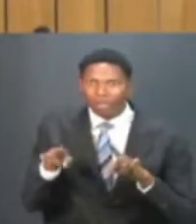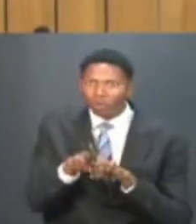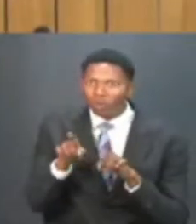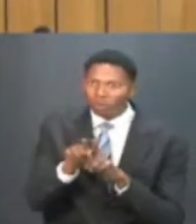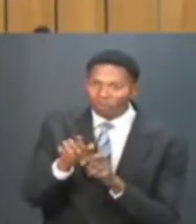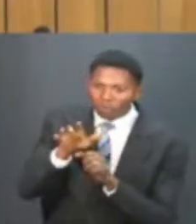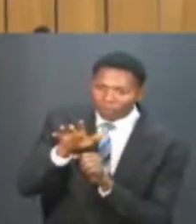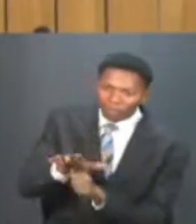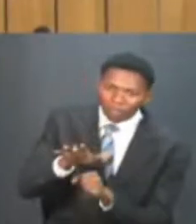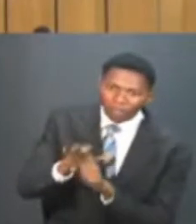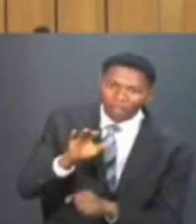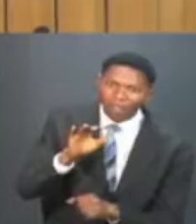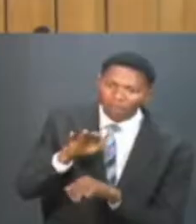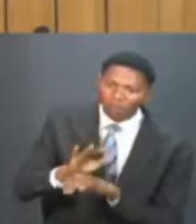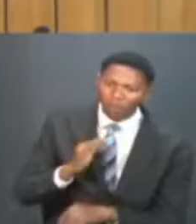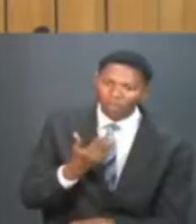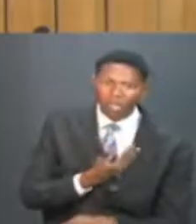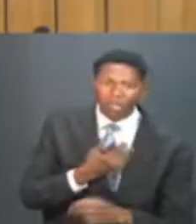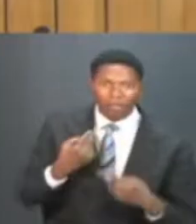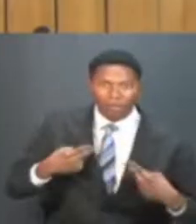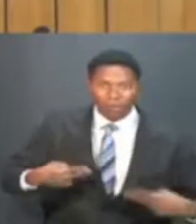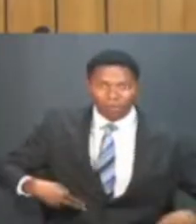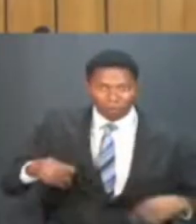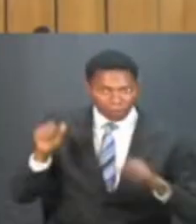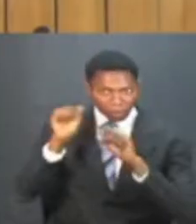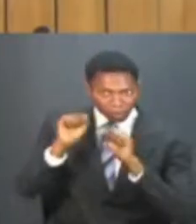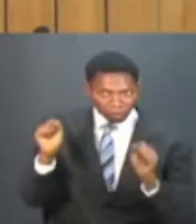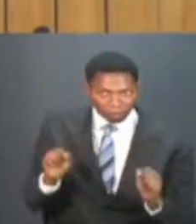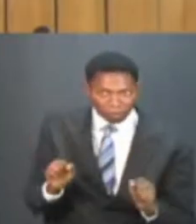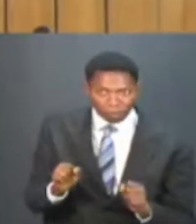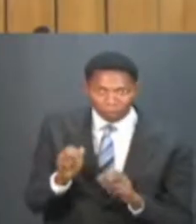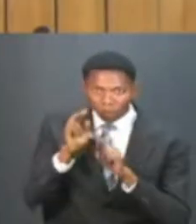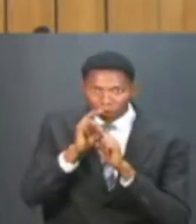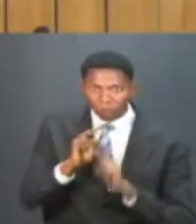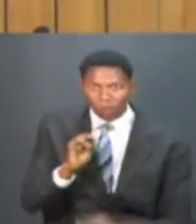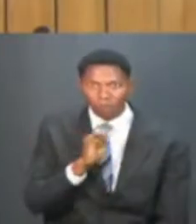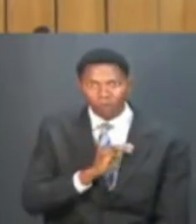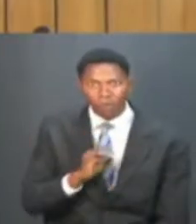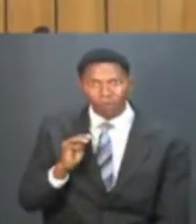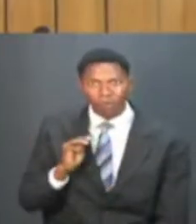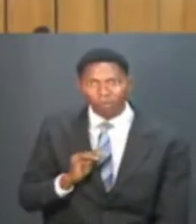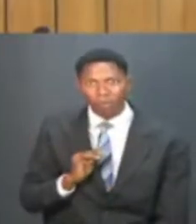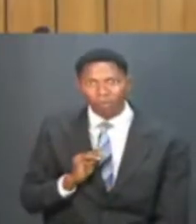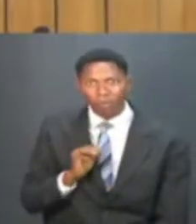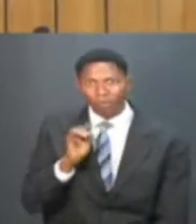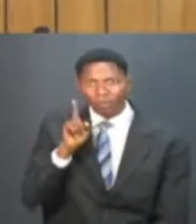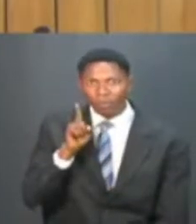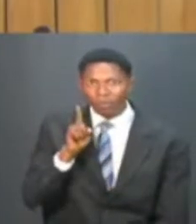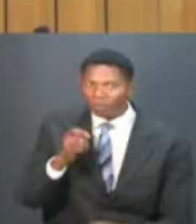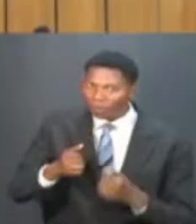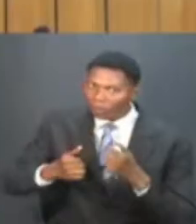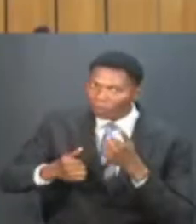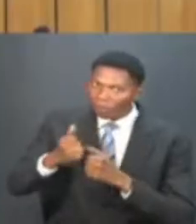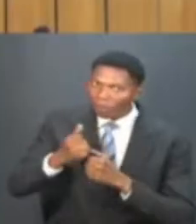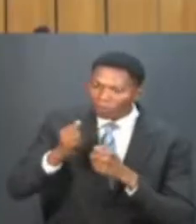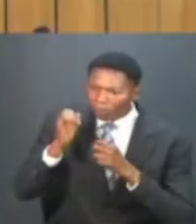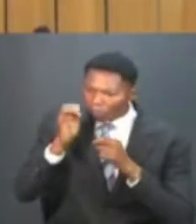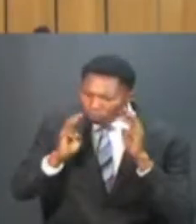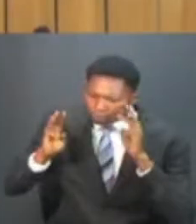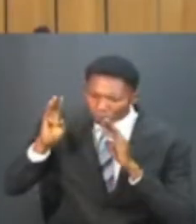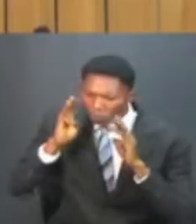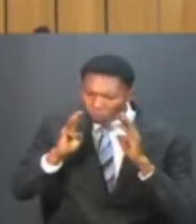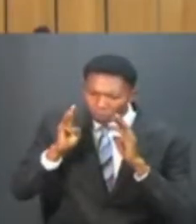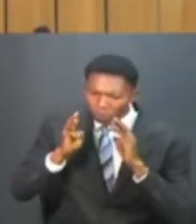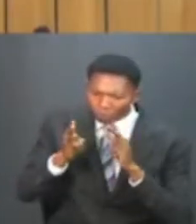our already stretched health system. Honorable members, one of the most worrying aspects of cancer